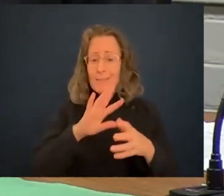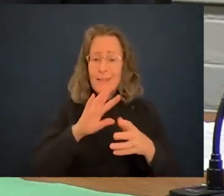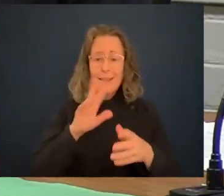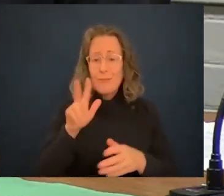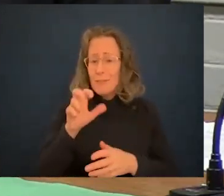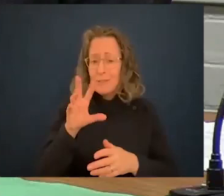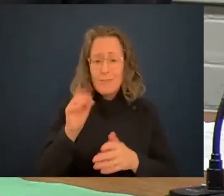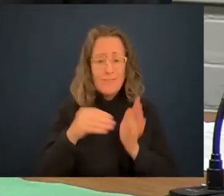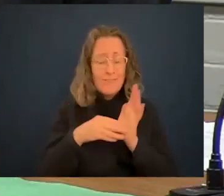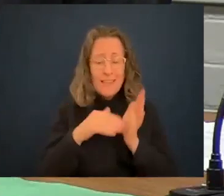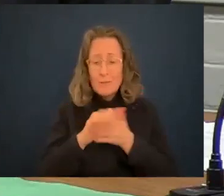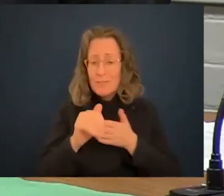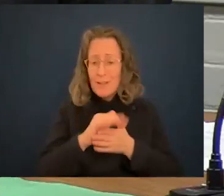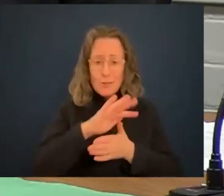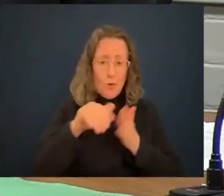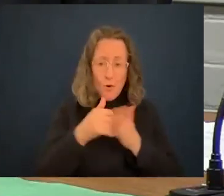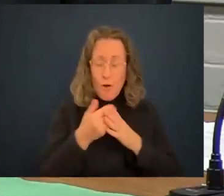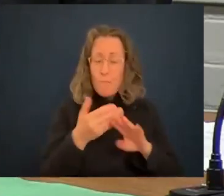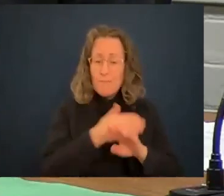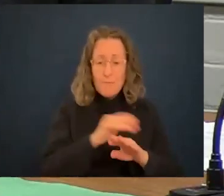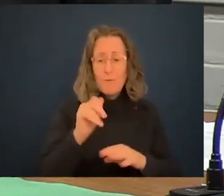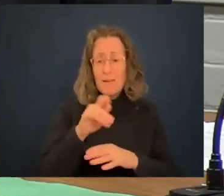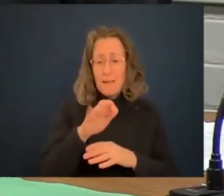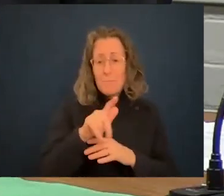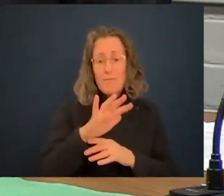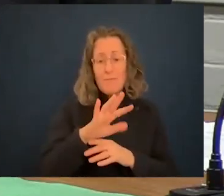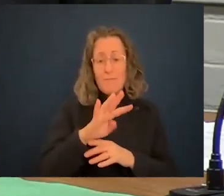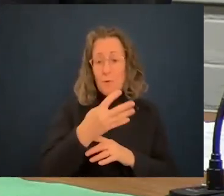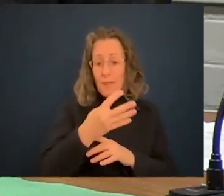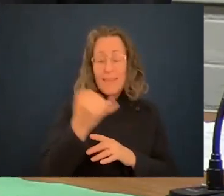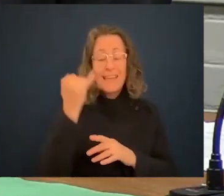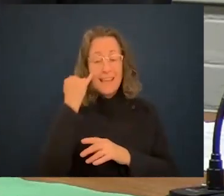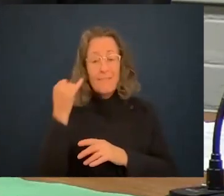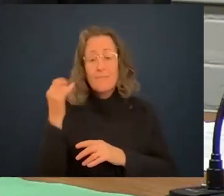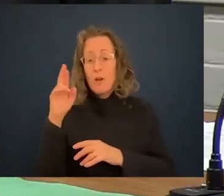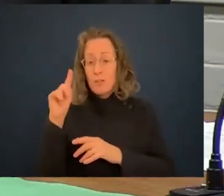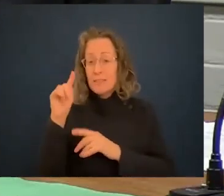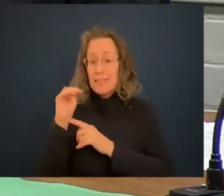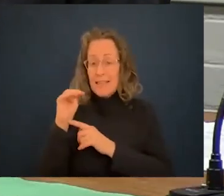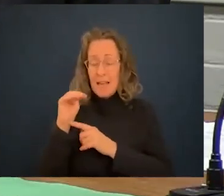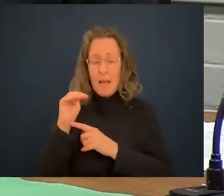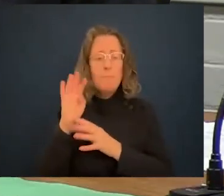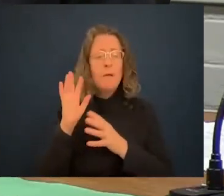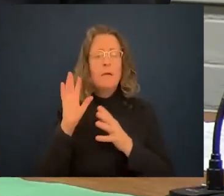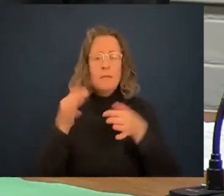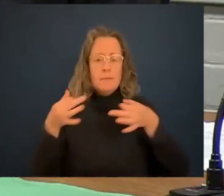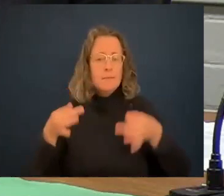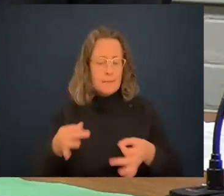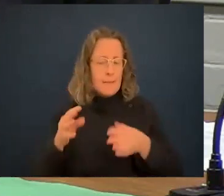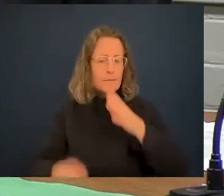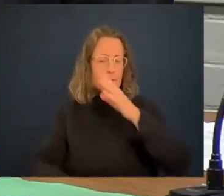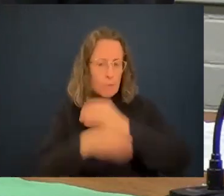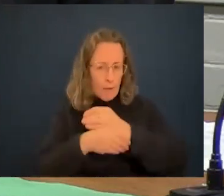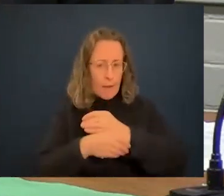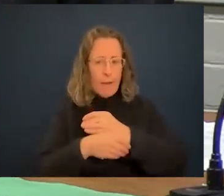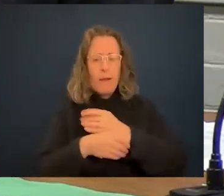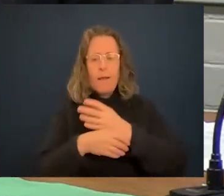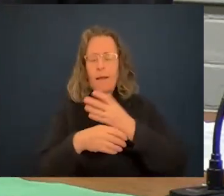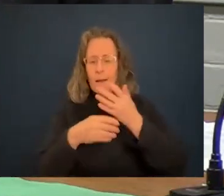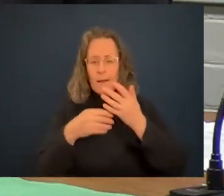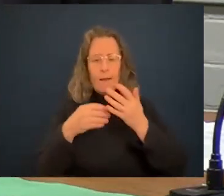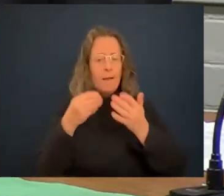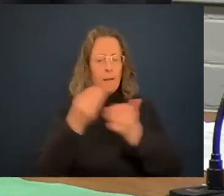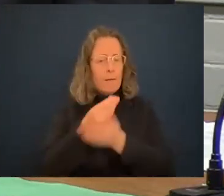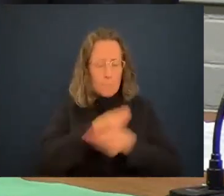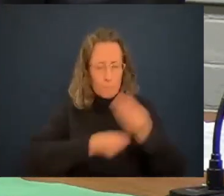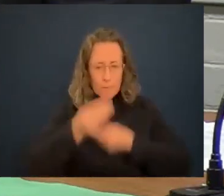a 10 meeting the new board can revisit this expenditure of arpa and pull it back pull back whatever amount that is